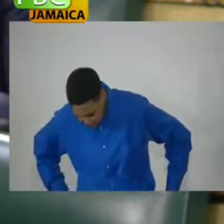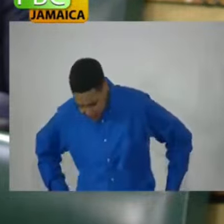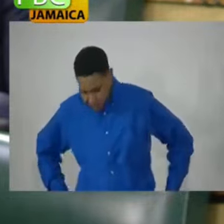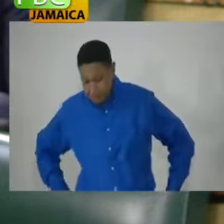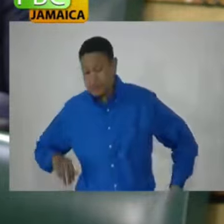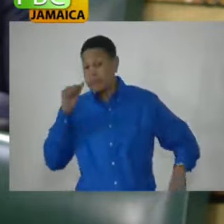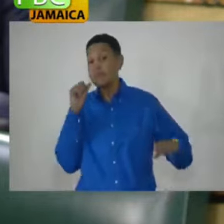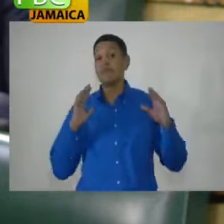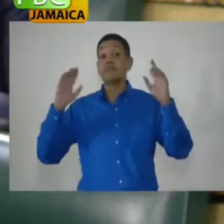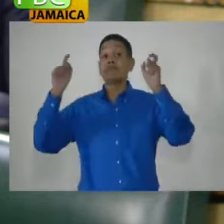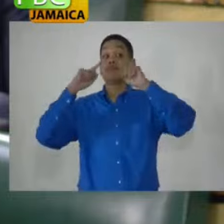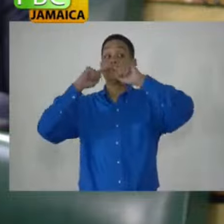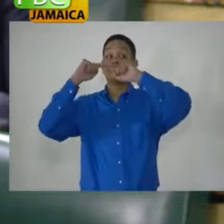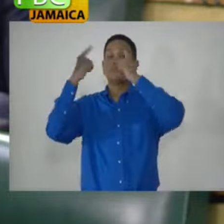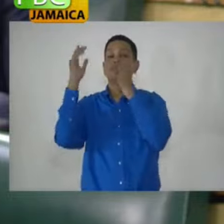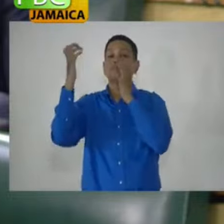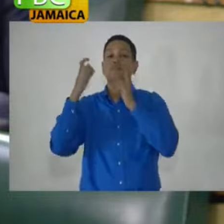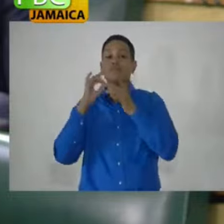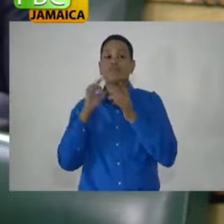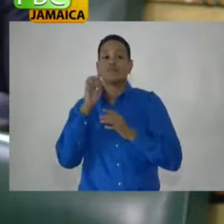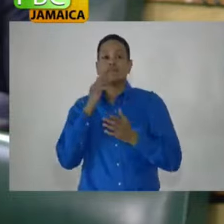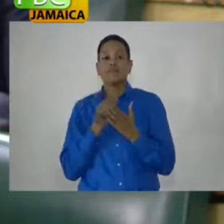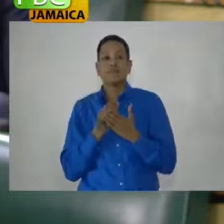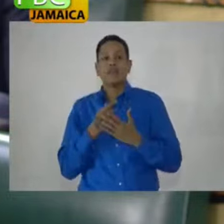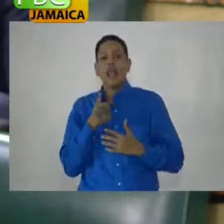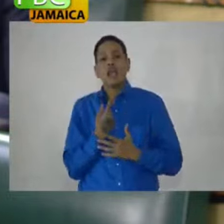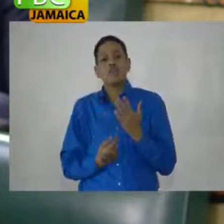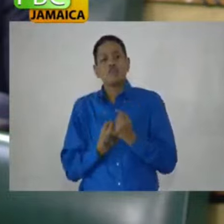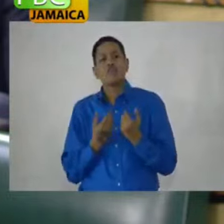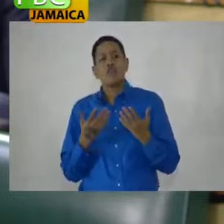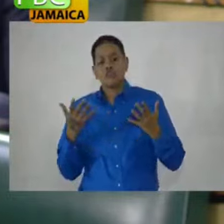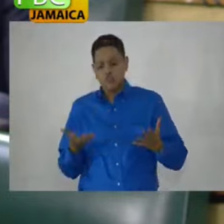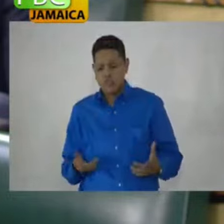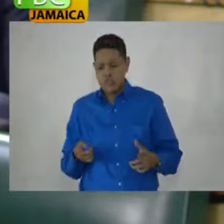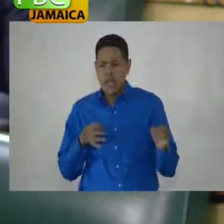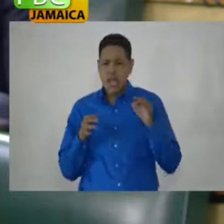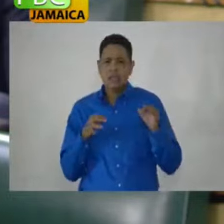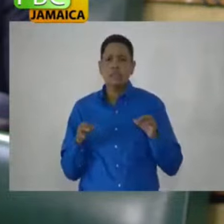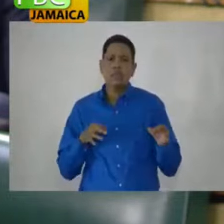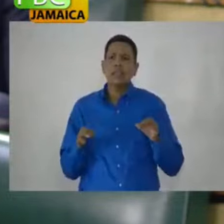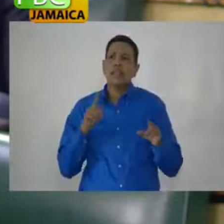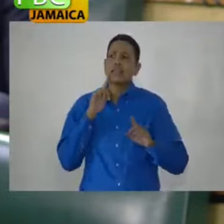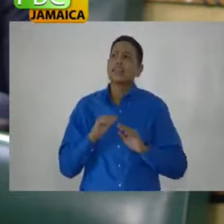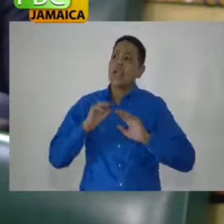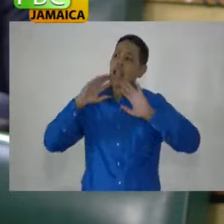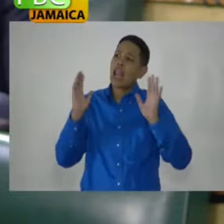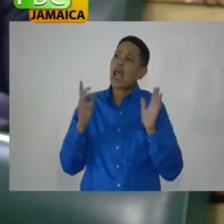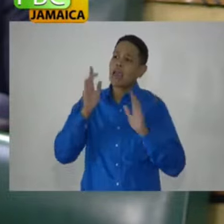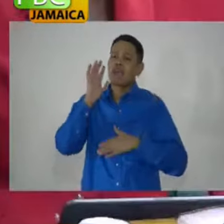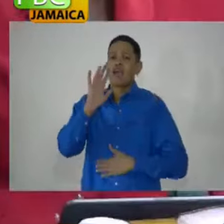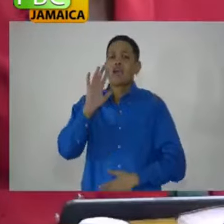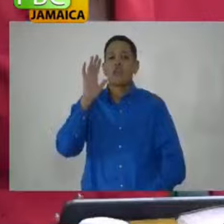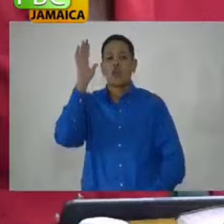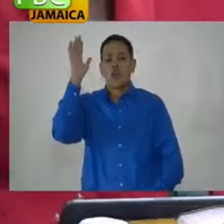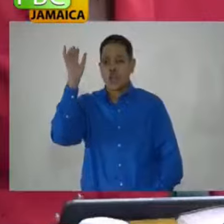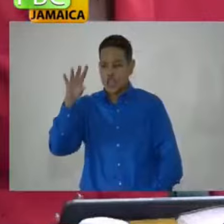to the opposition spokesman on finance, I trust this explanation clarifies your